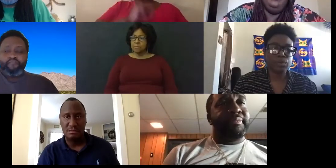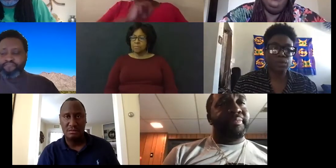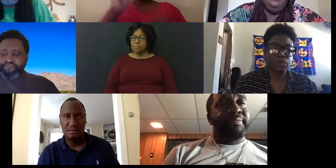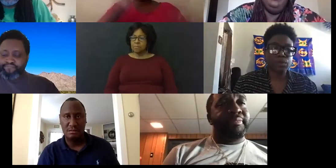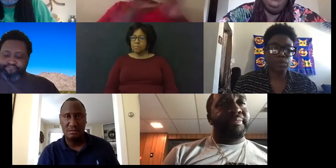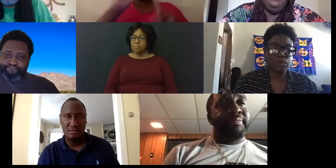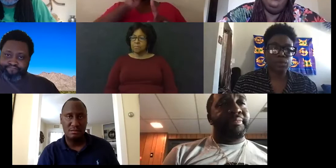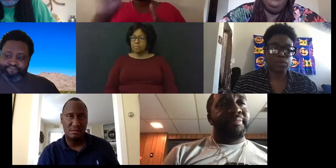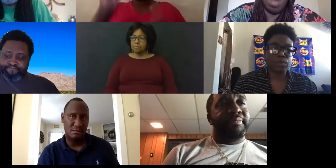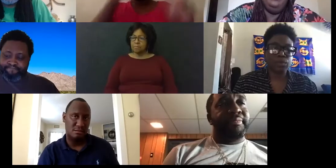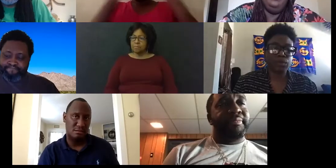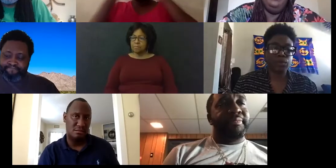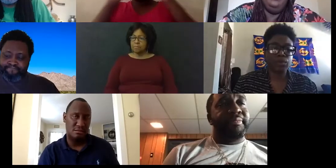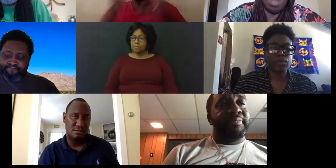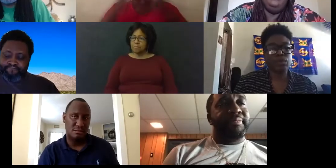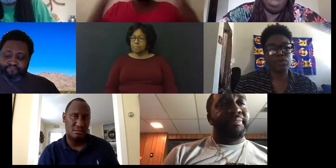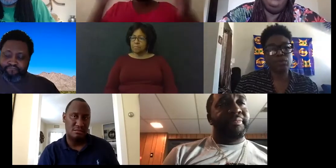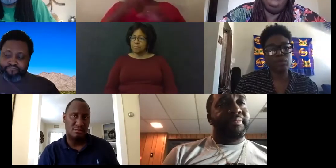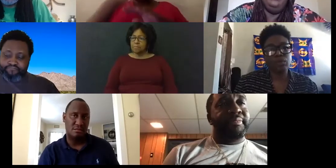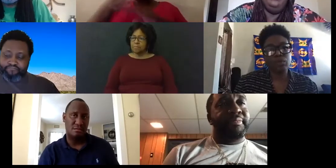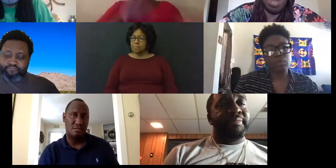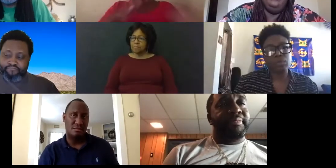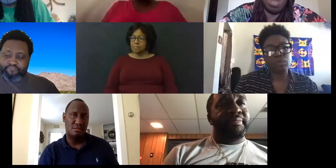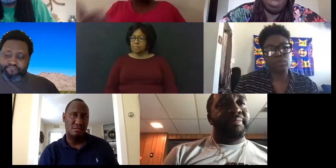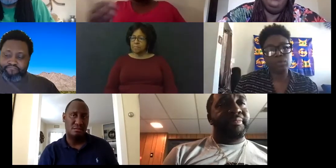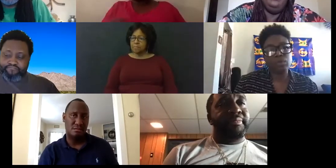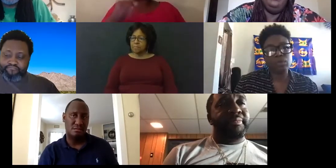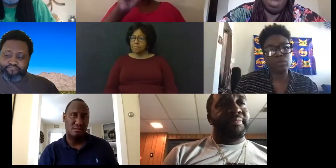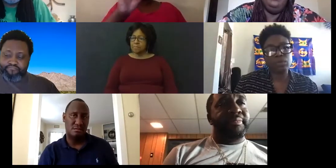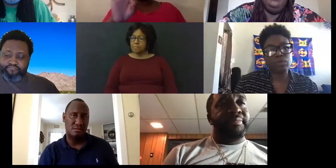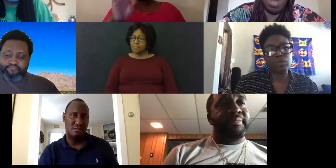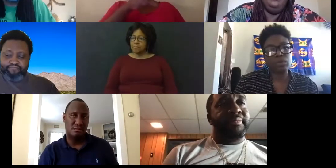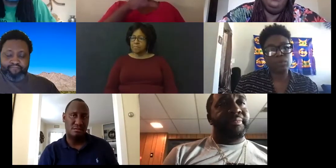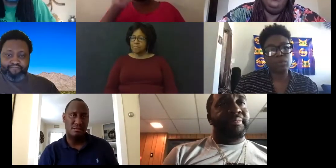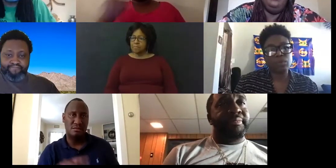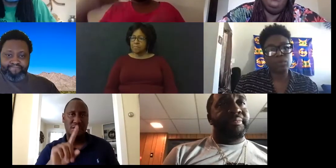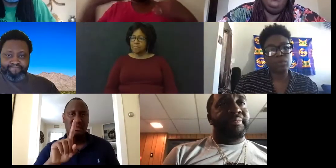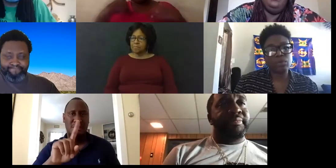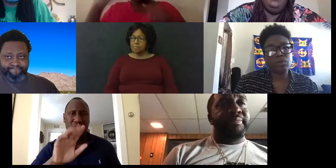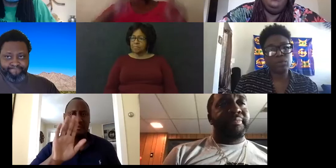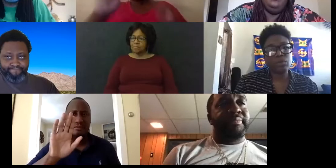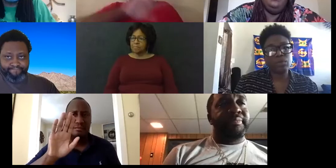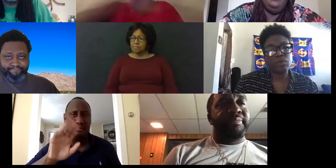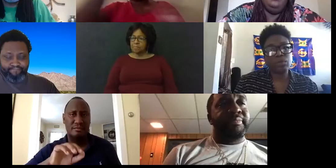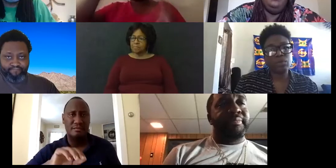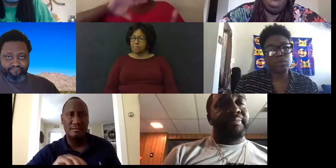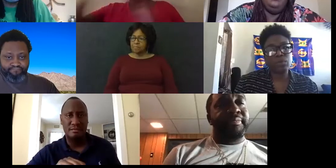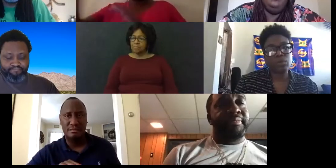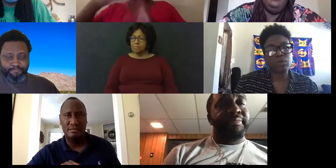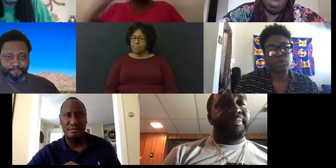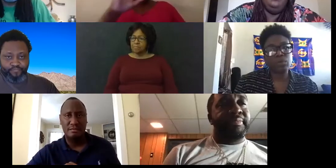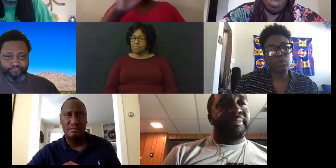hearing it as much after the death until the civil unrest started to happen? Do you think that it had played a big part